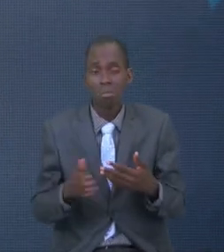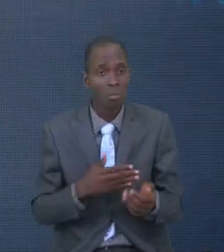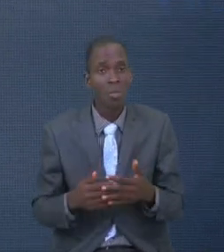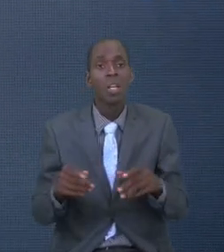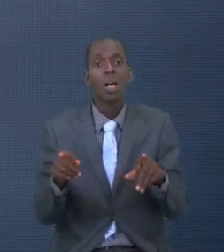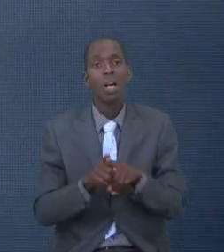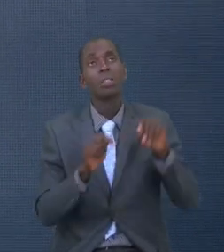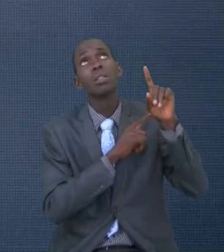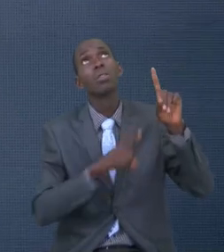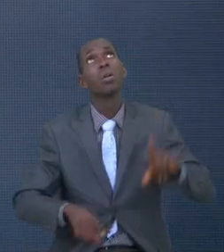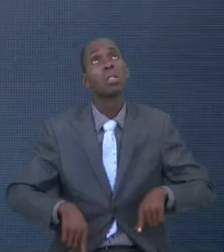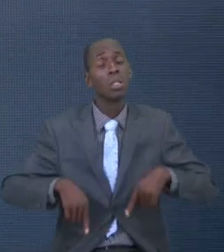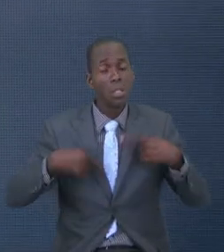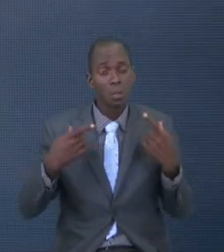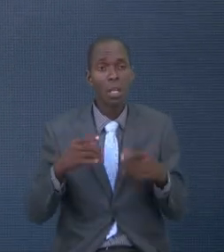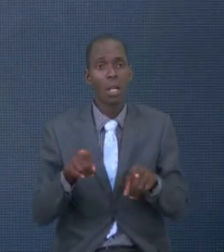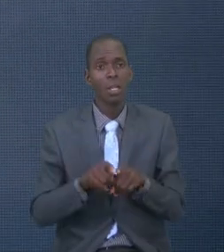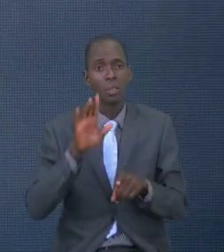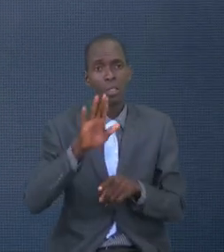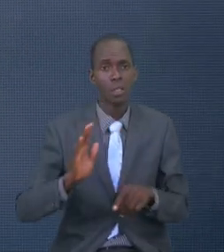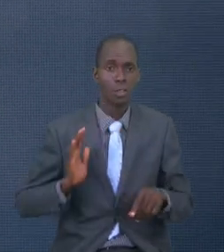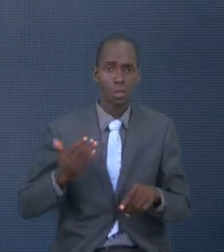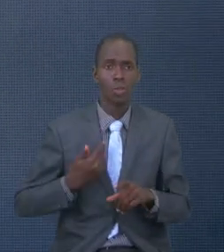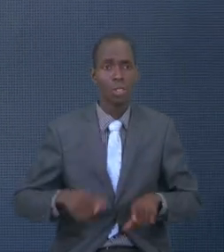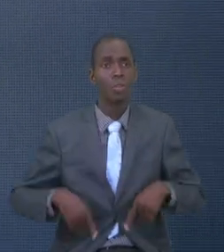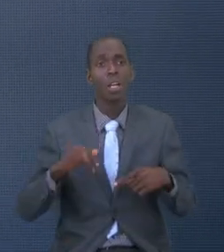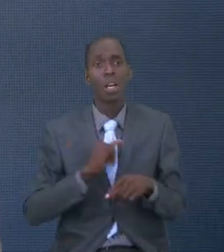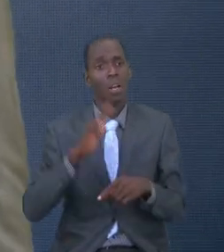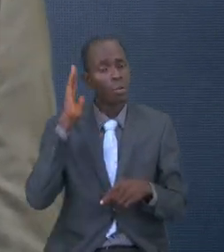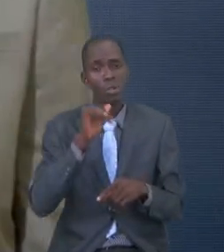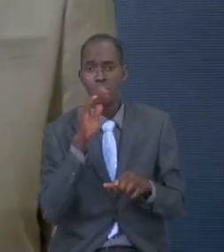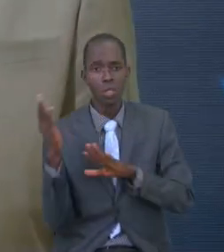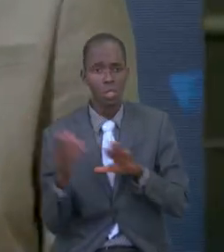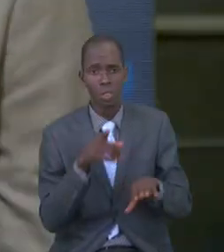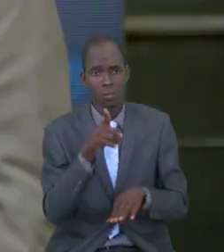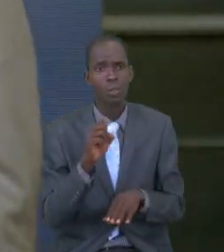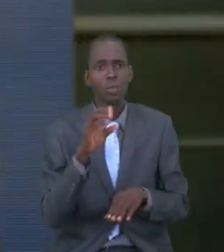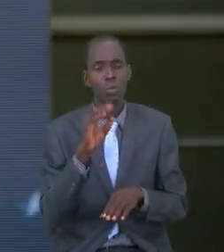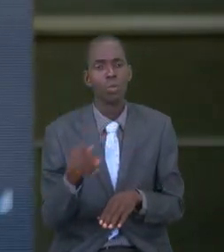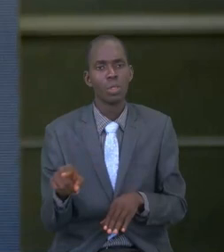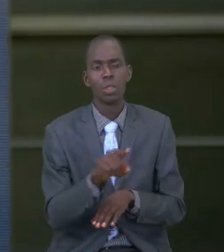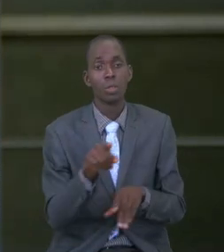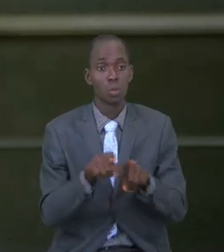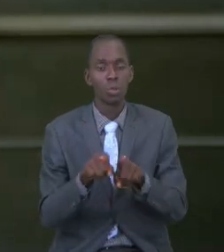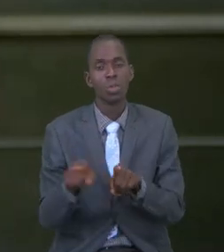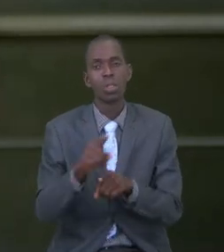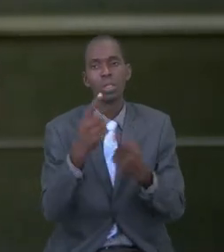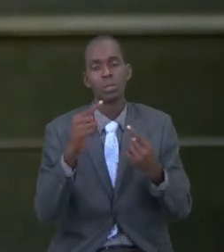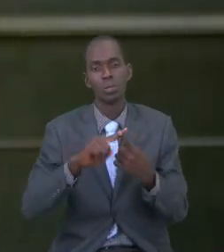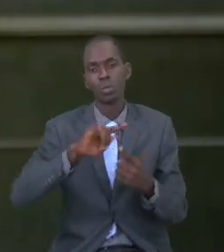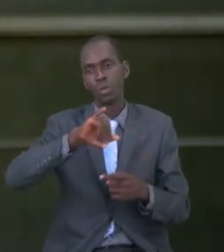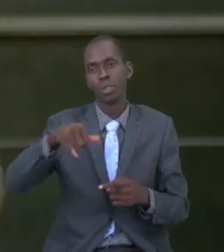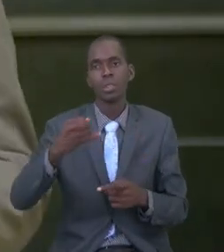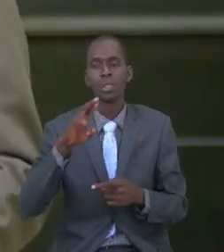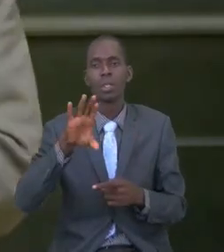liveth, I will not leave this soul. They came to Jericho. Look at verse 5. In verse 5, and the sons